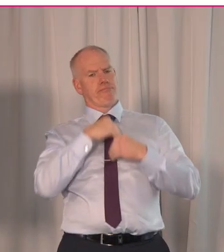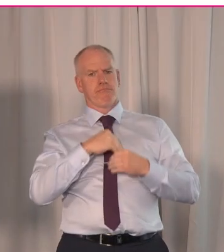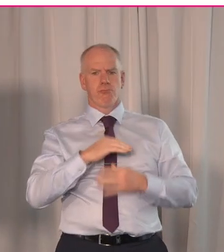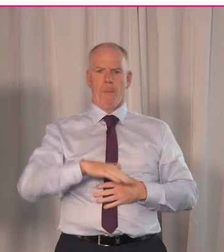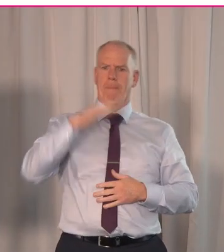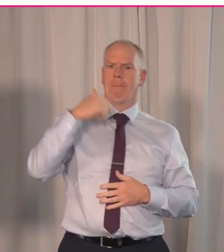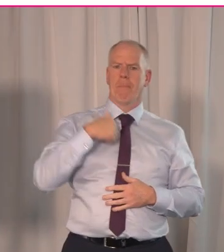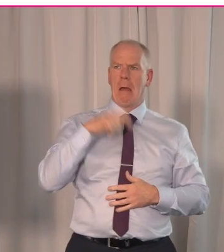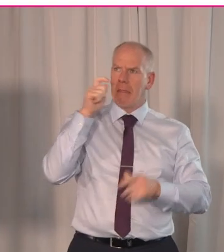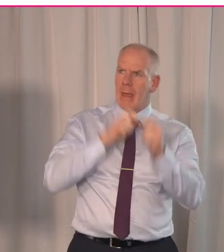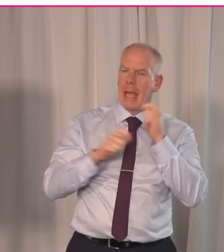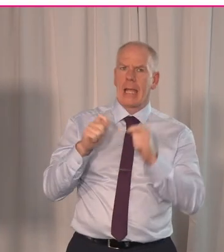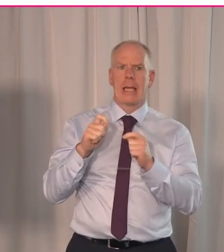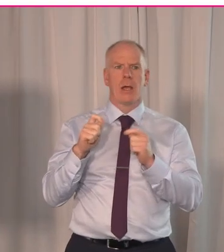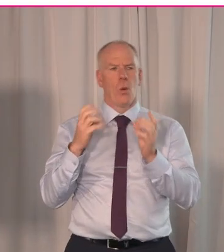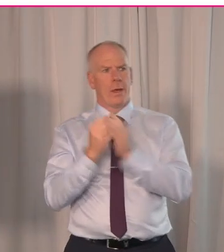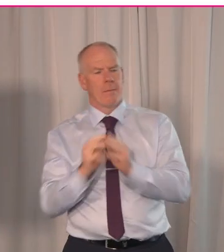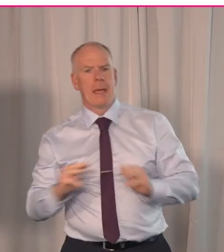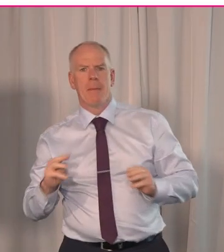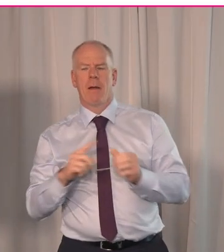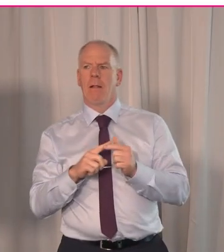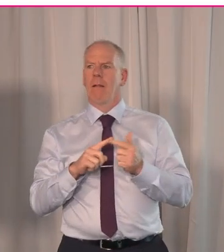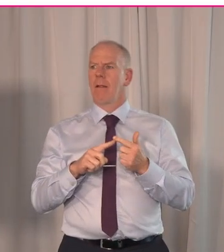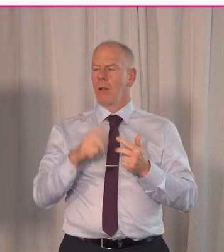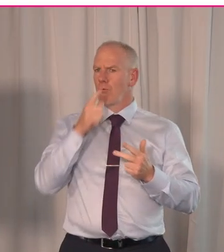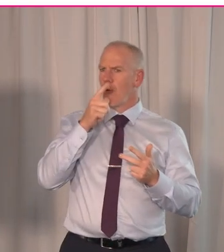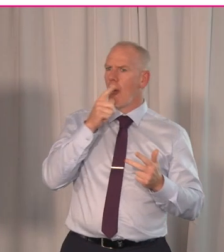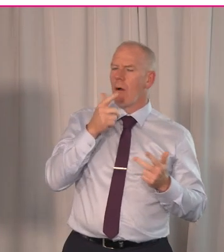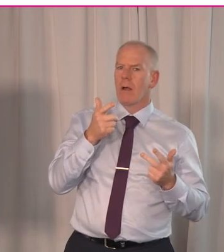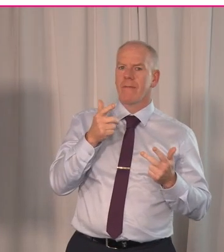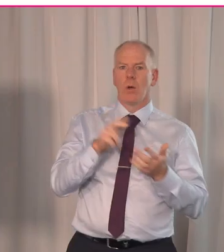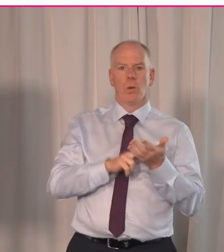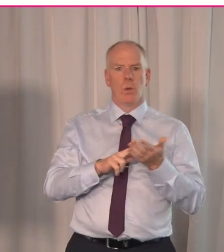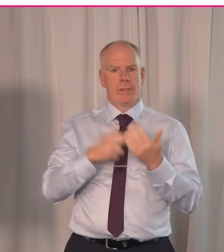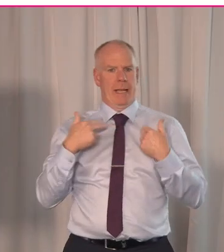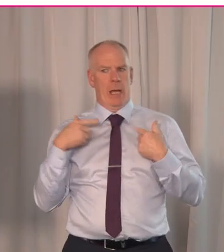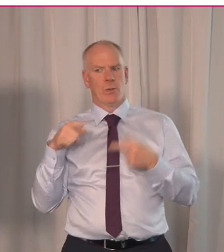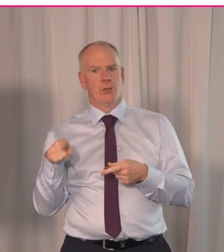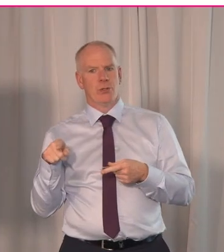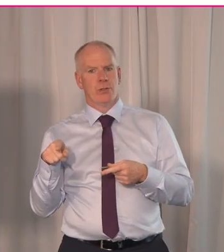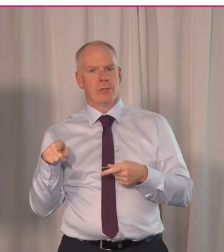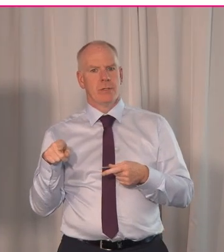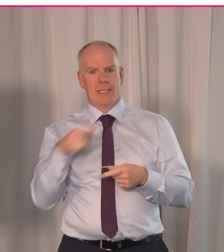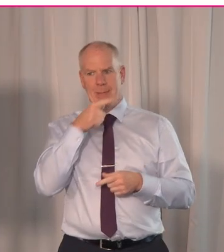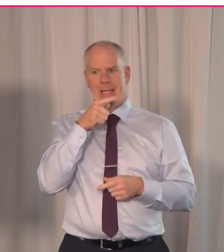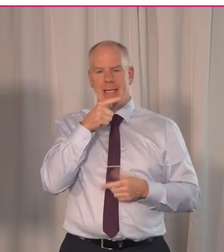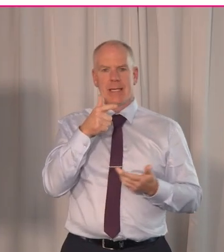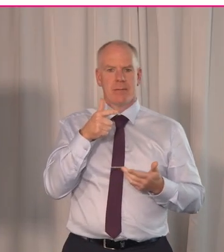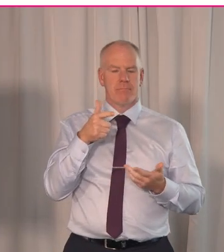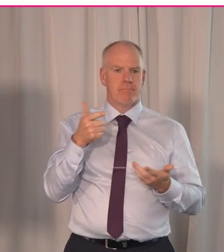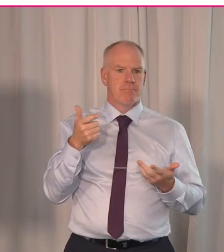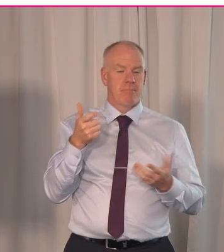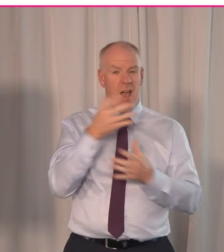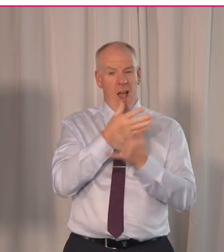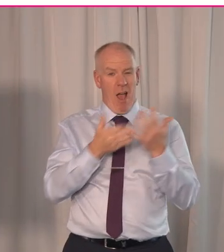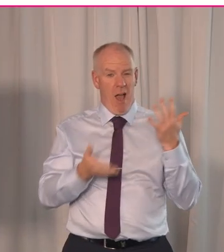learn to think, be with people, talk, for those of us who are using language, to speak, to all